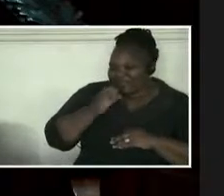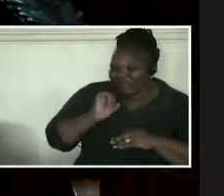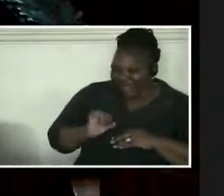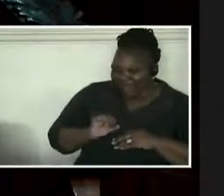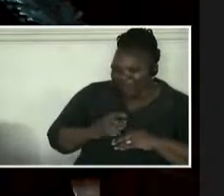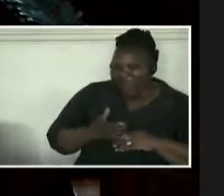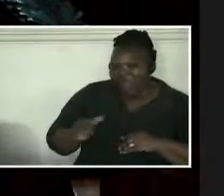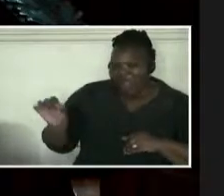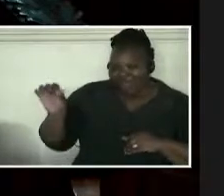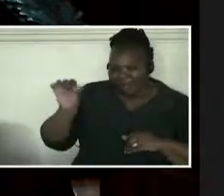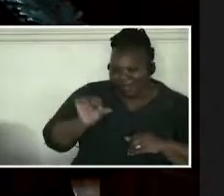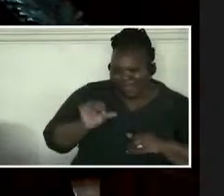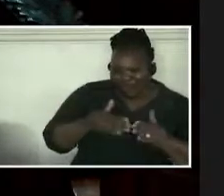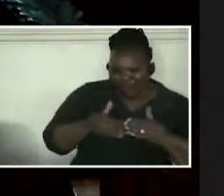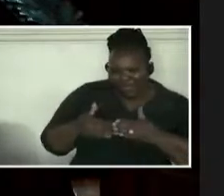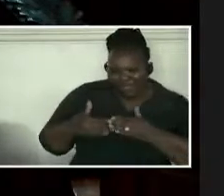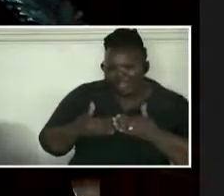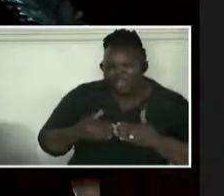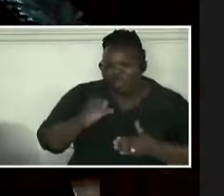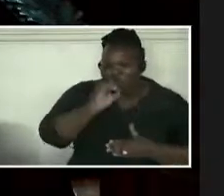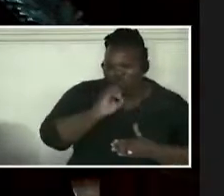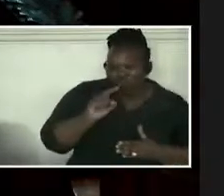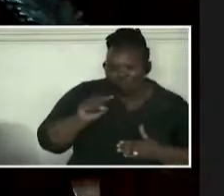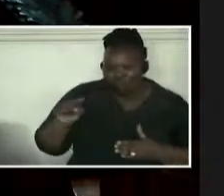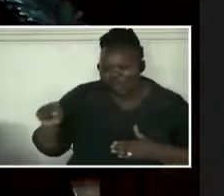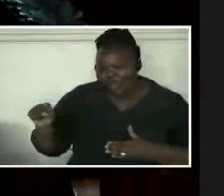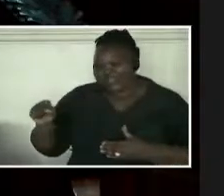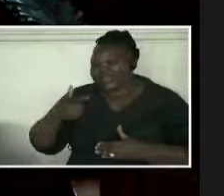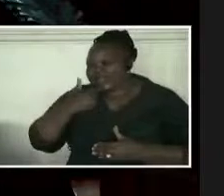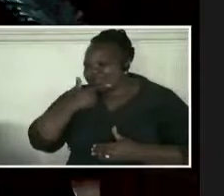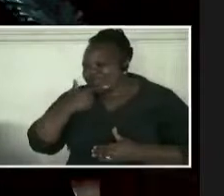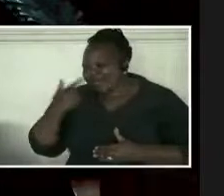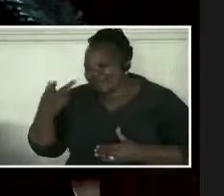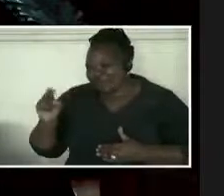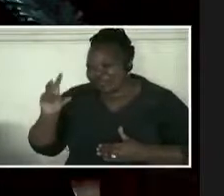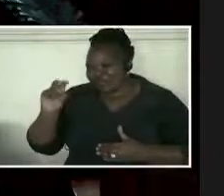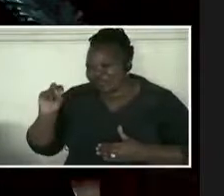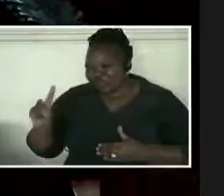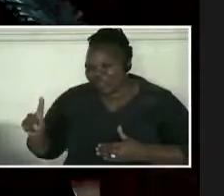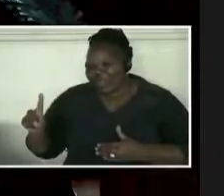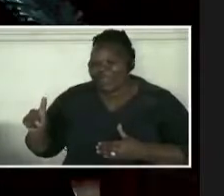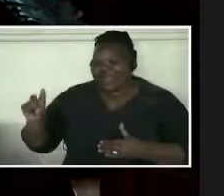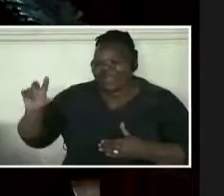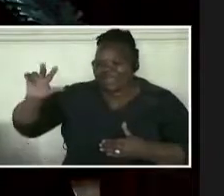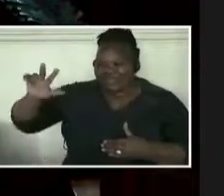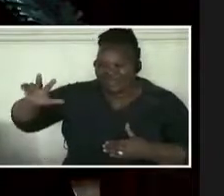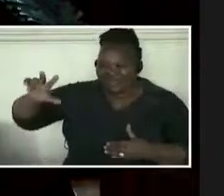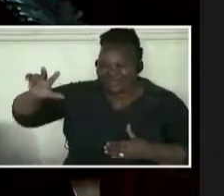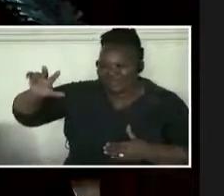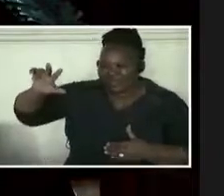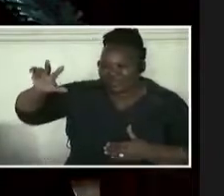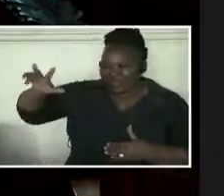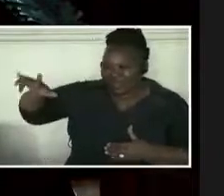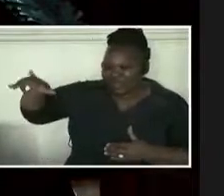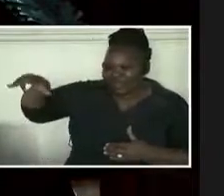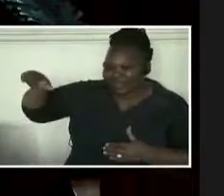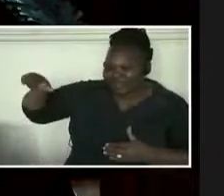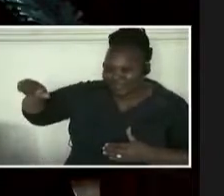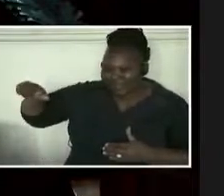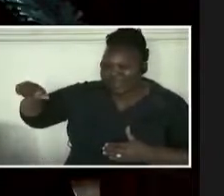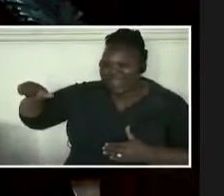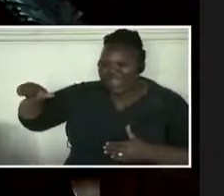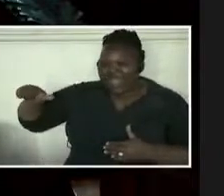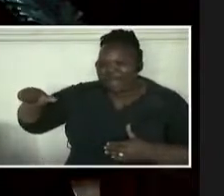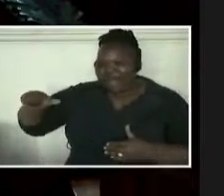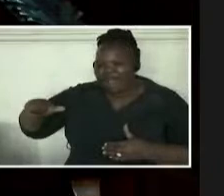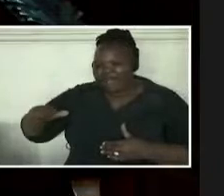between october and december 2021 twenty thousand eight hundred and six more patients were traced back to